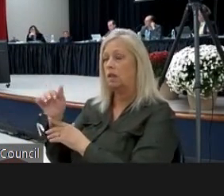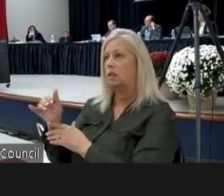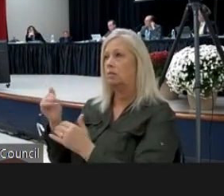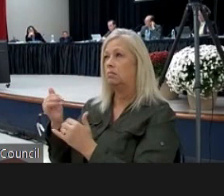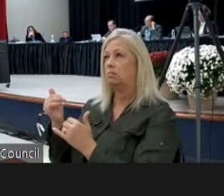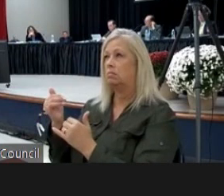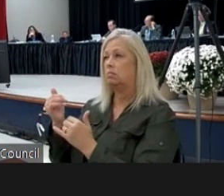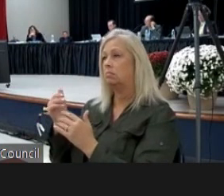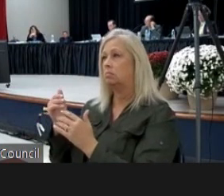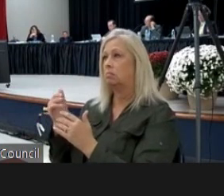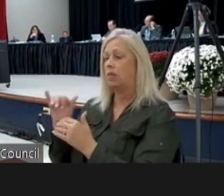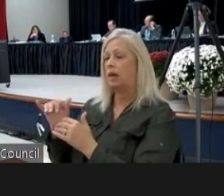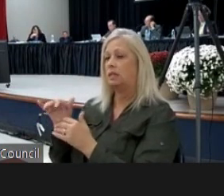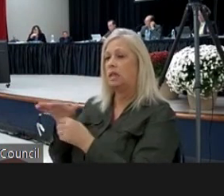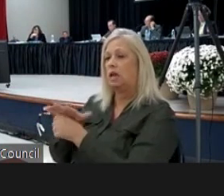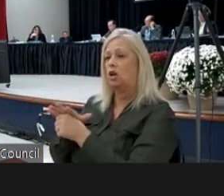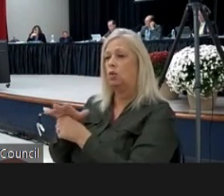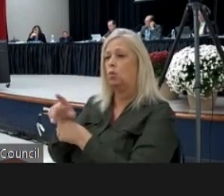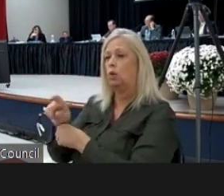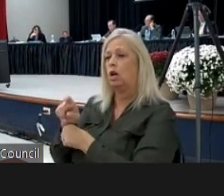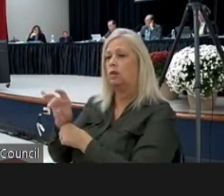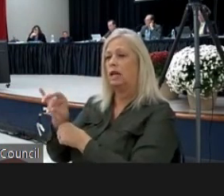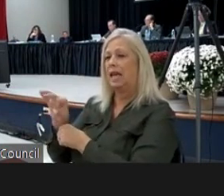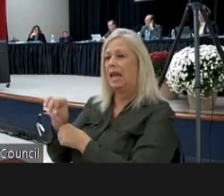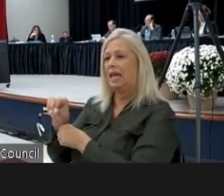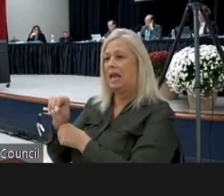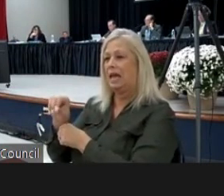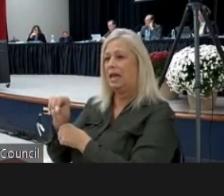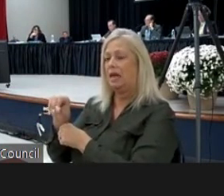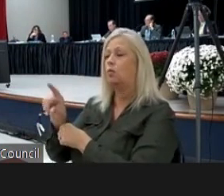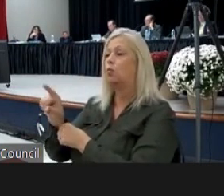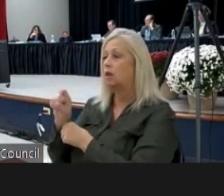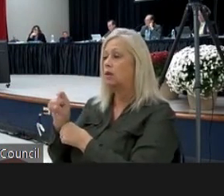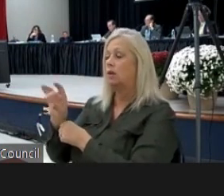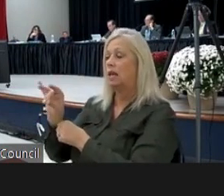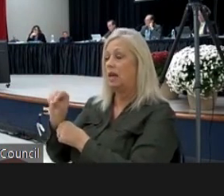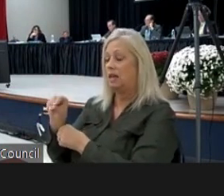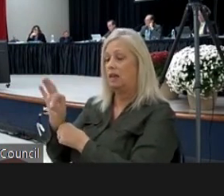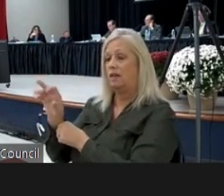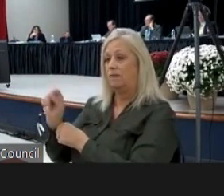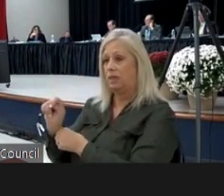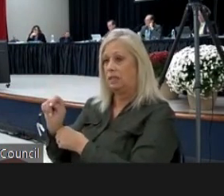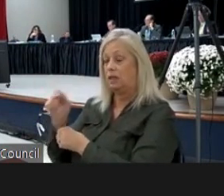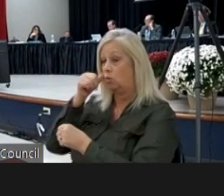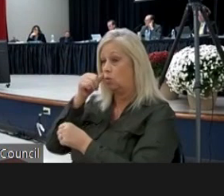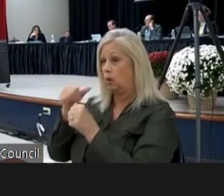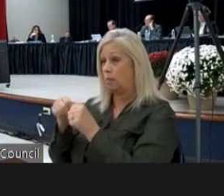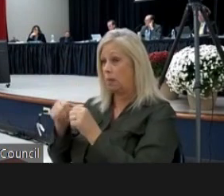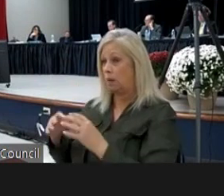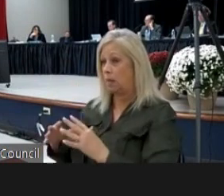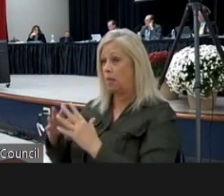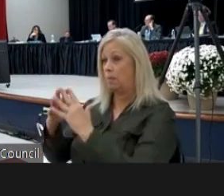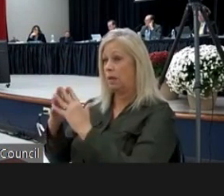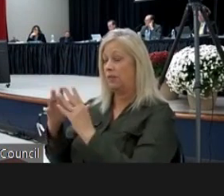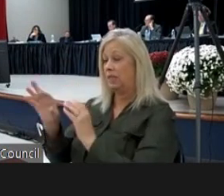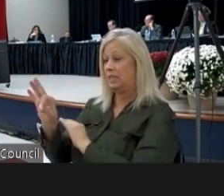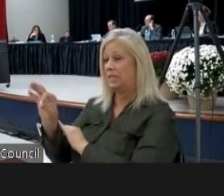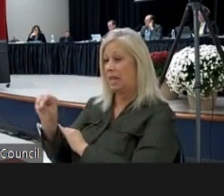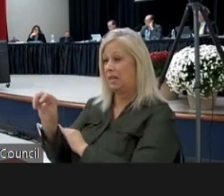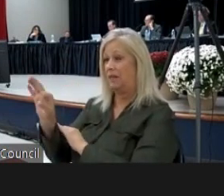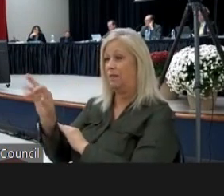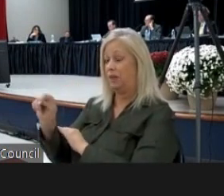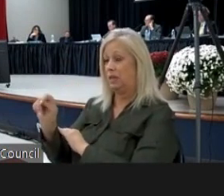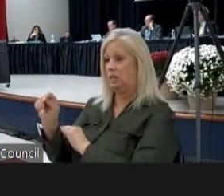in this area here around 180 feet. Again, remember the pavilion is 90 feet or so.